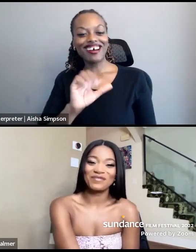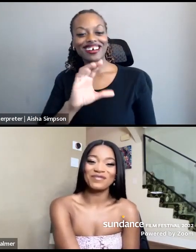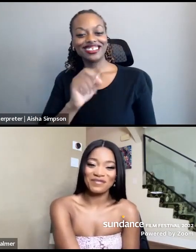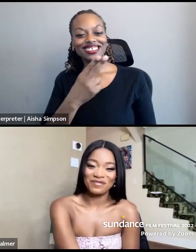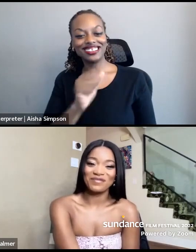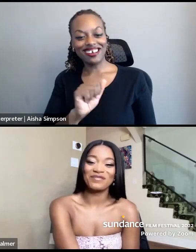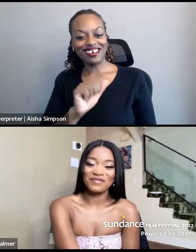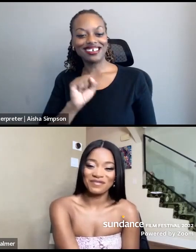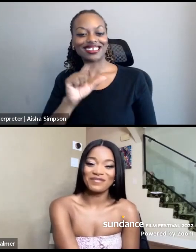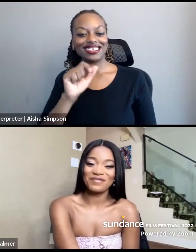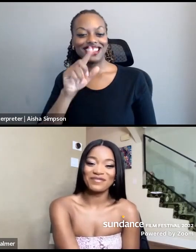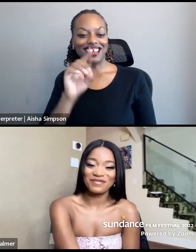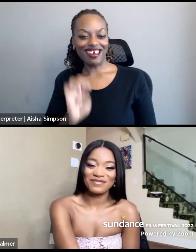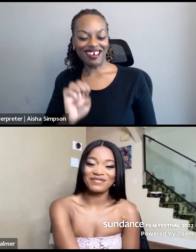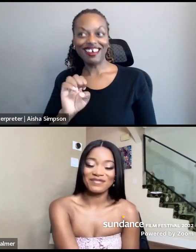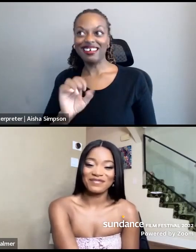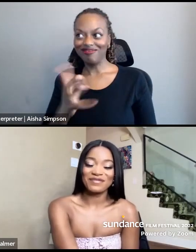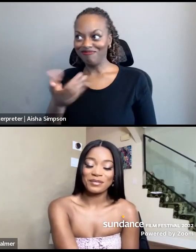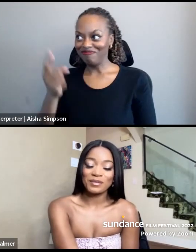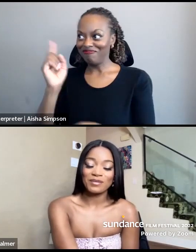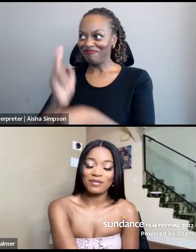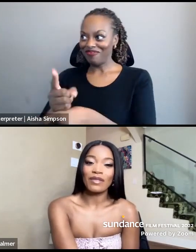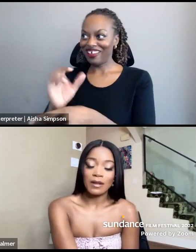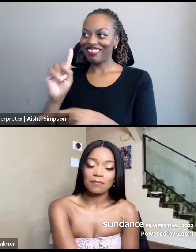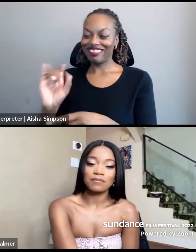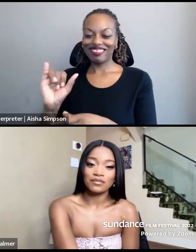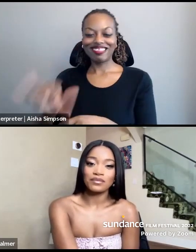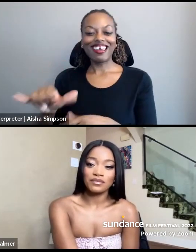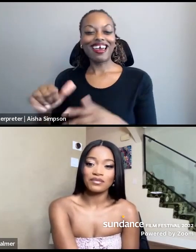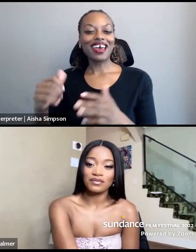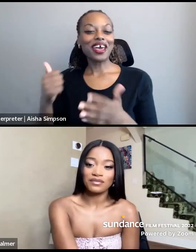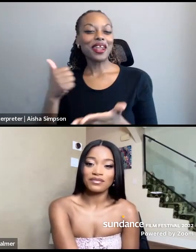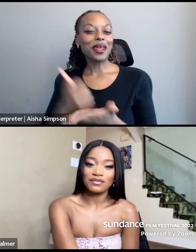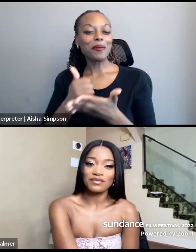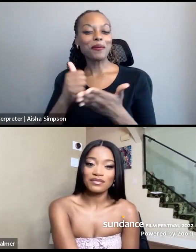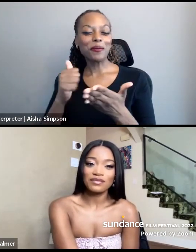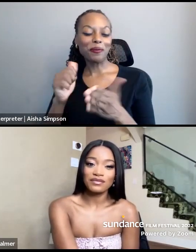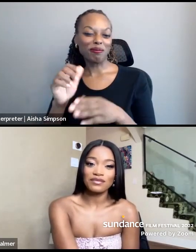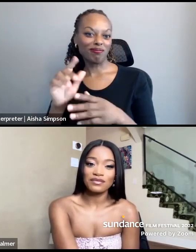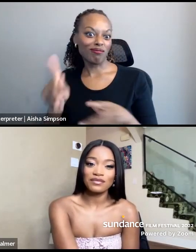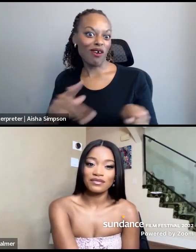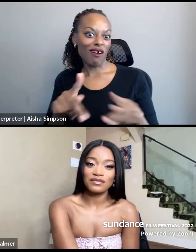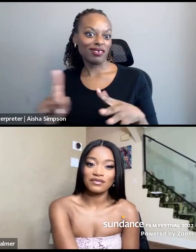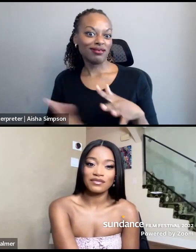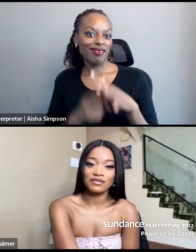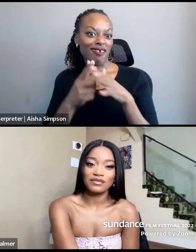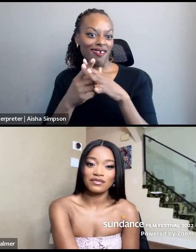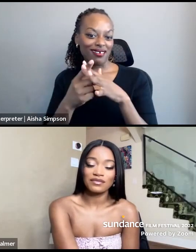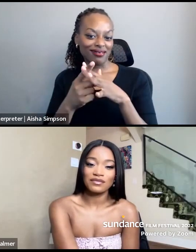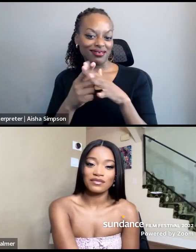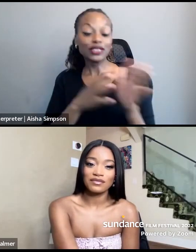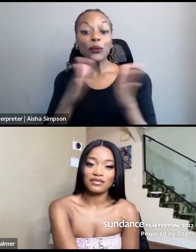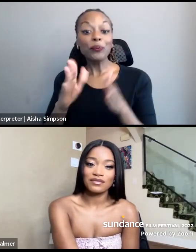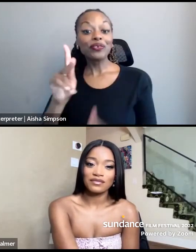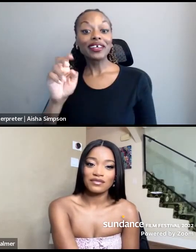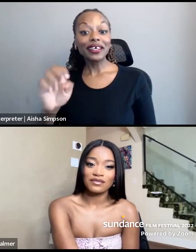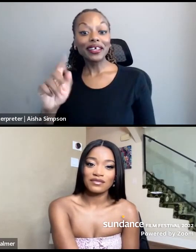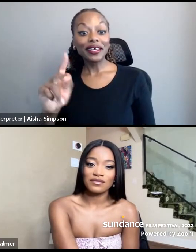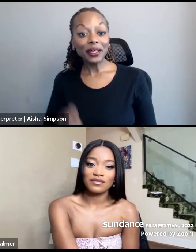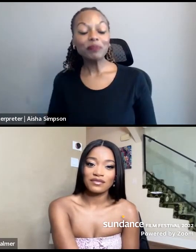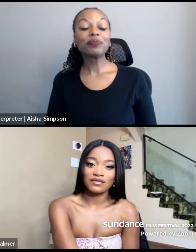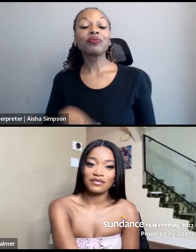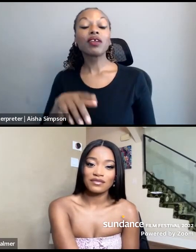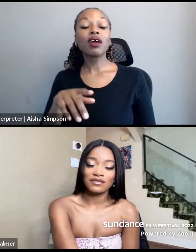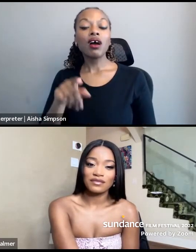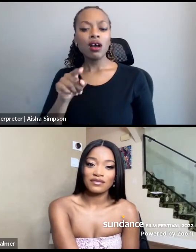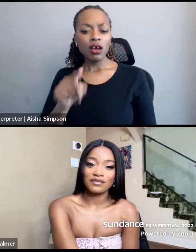Yep. Keke, you star in Alice, which is a thriller in which an enslaved woman escapes from a Georgia plantation and then discovers